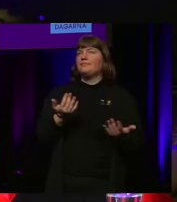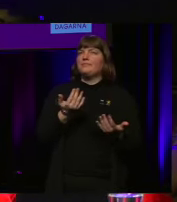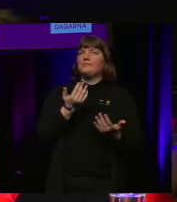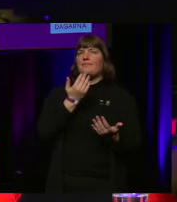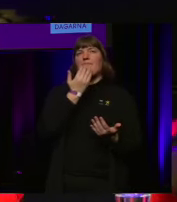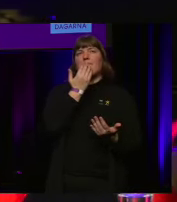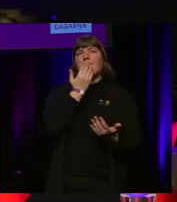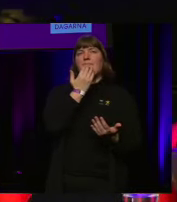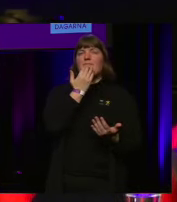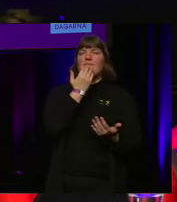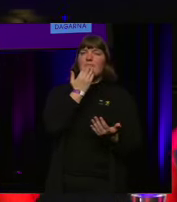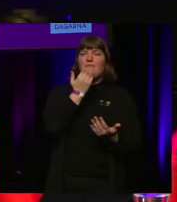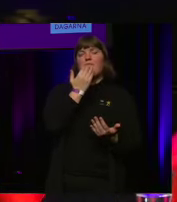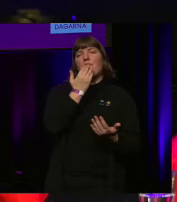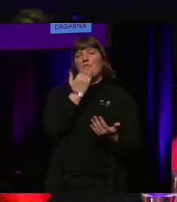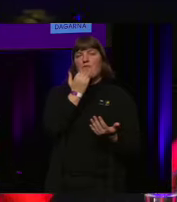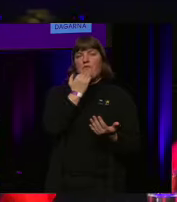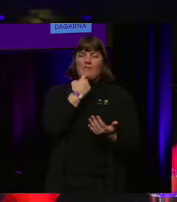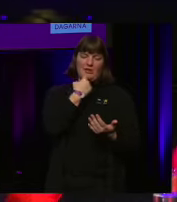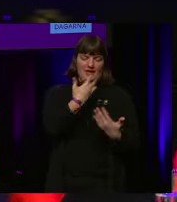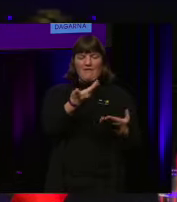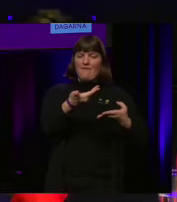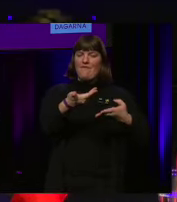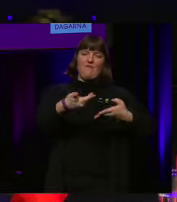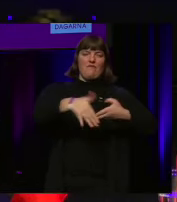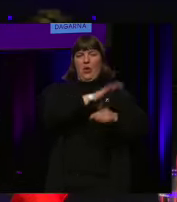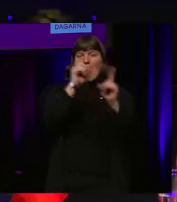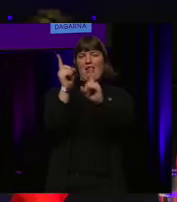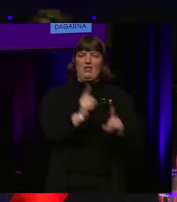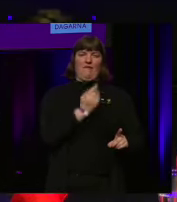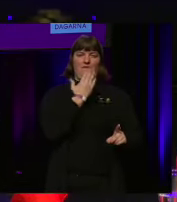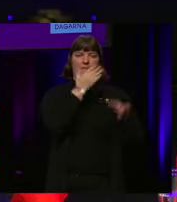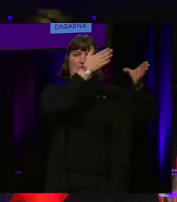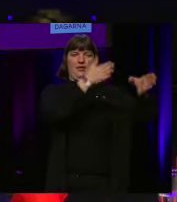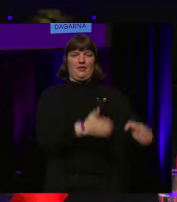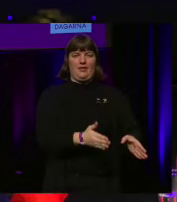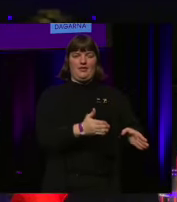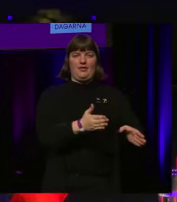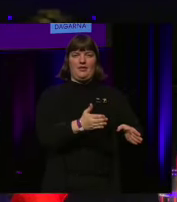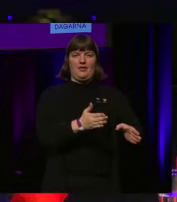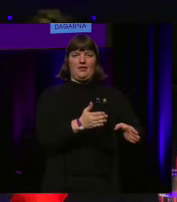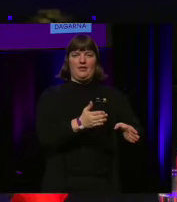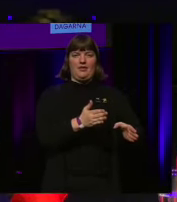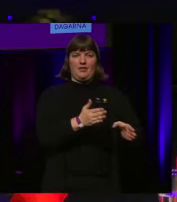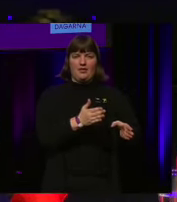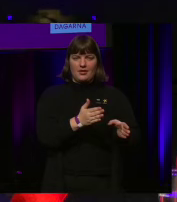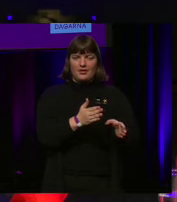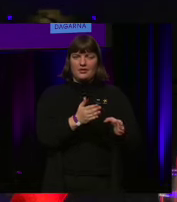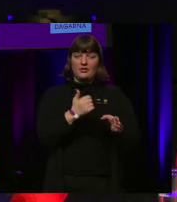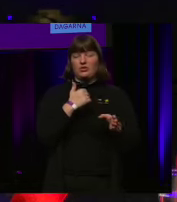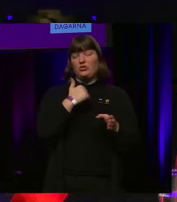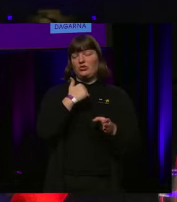do we want to consider as fully human? And the egalitarian view, which is, as I